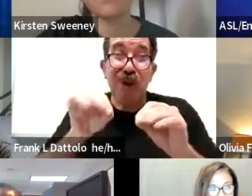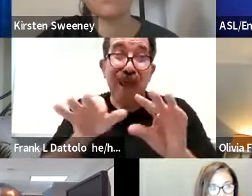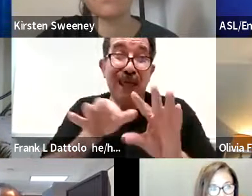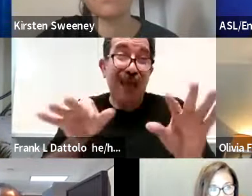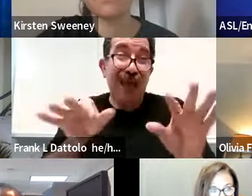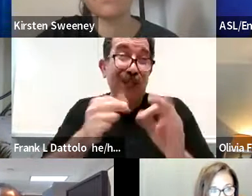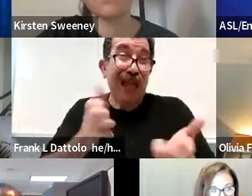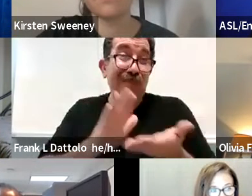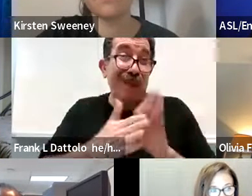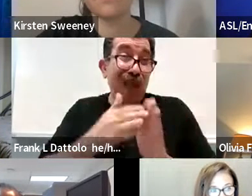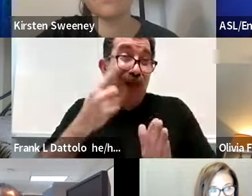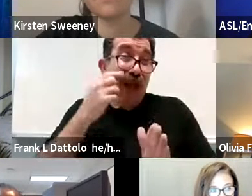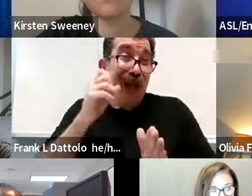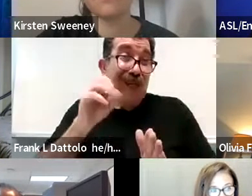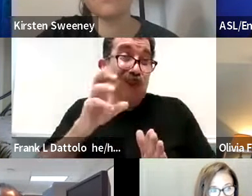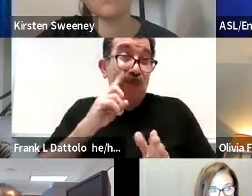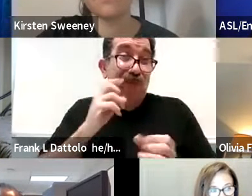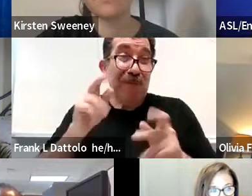show's value